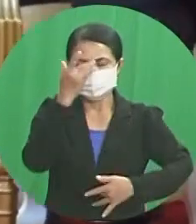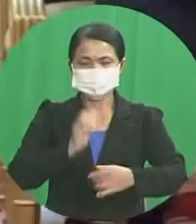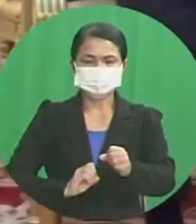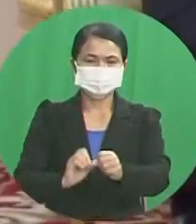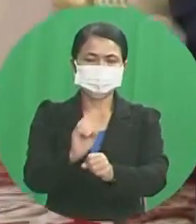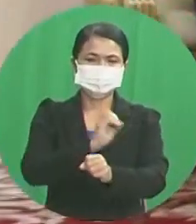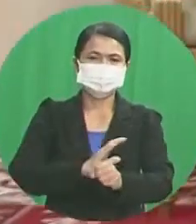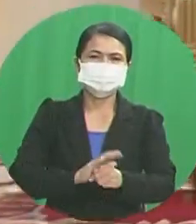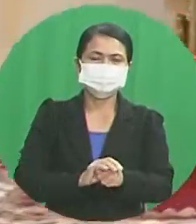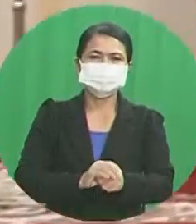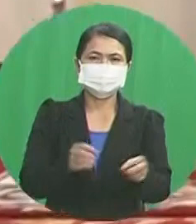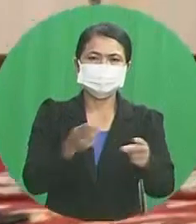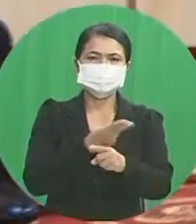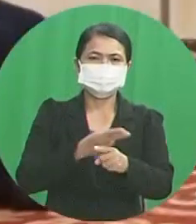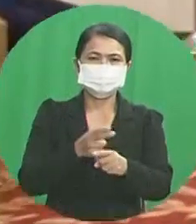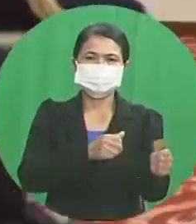COVID-19